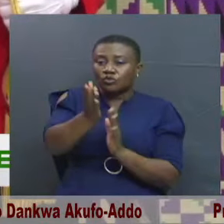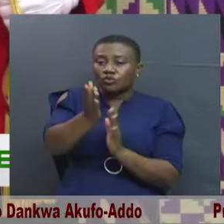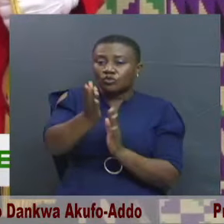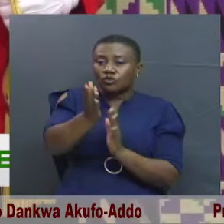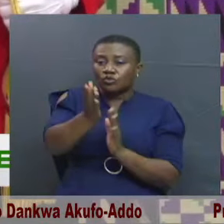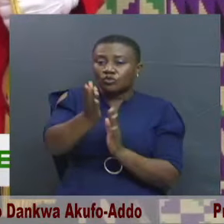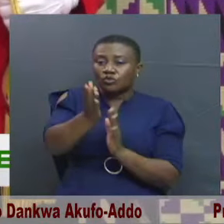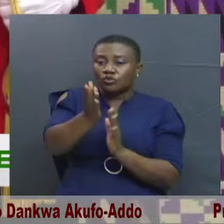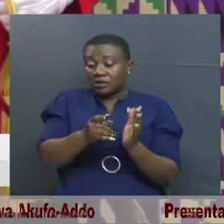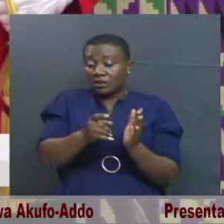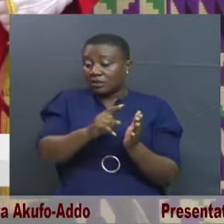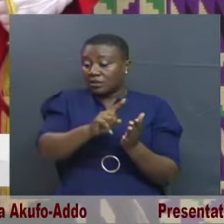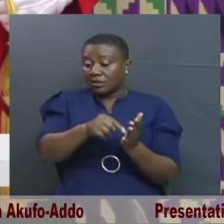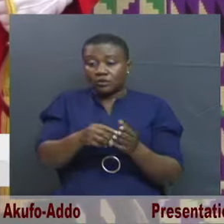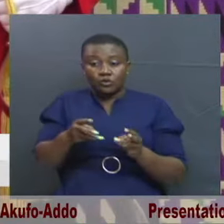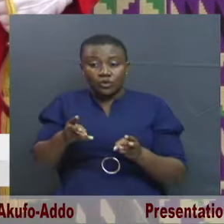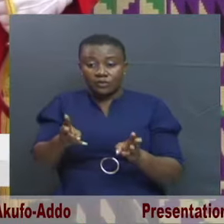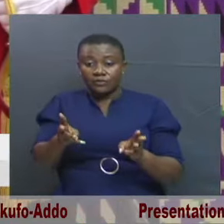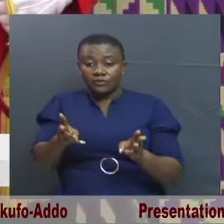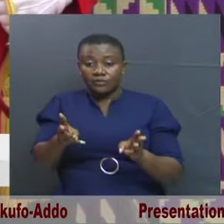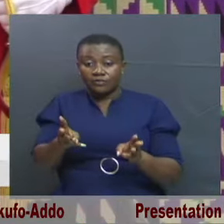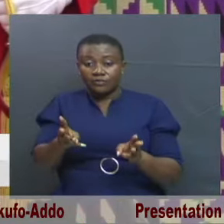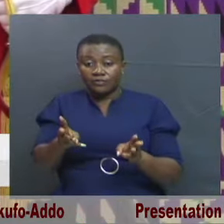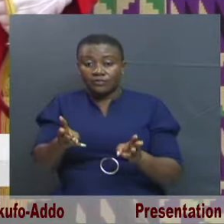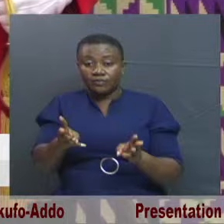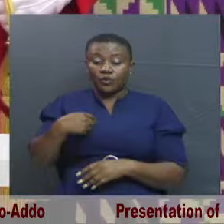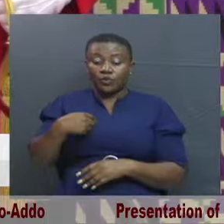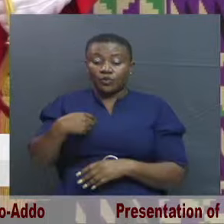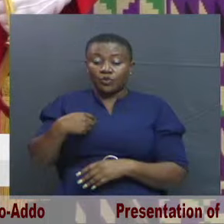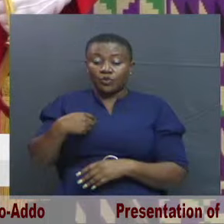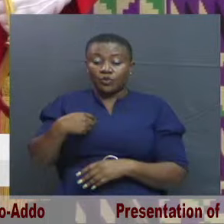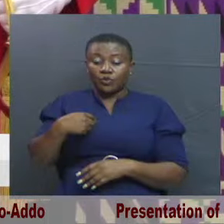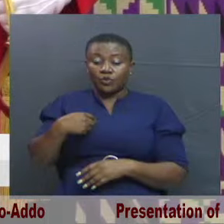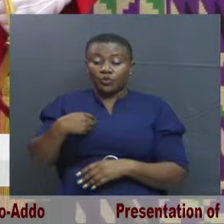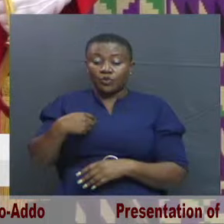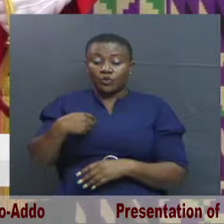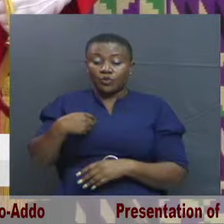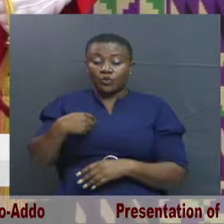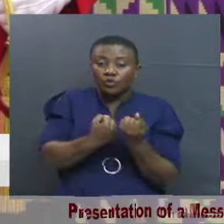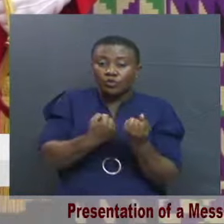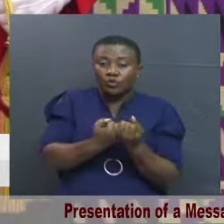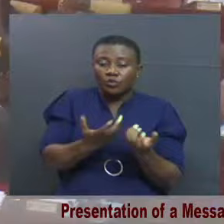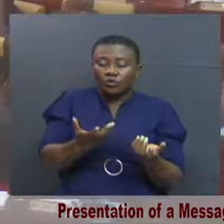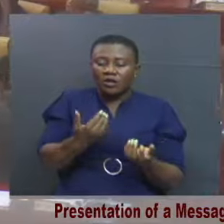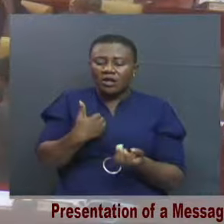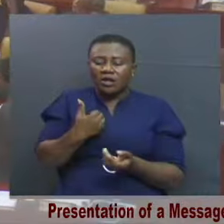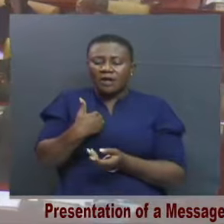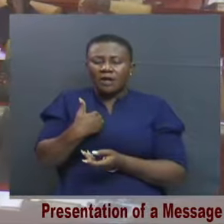this regard we have embarked one of the most